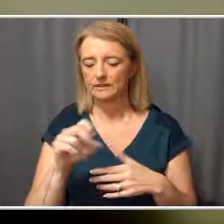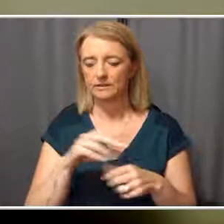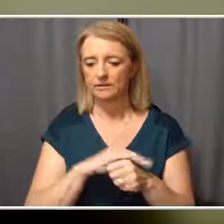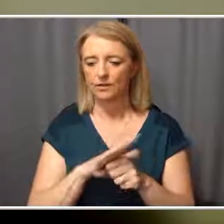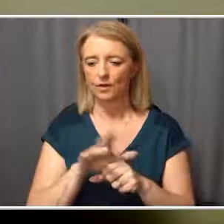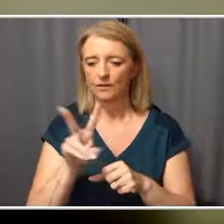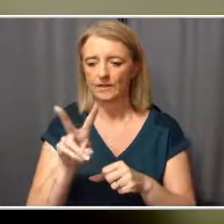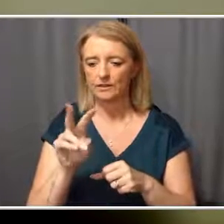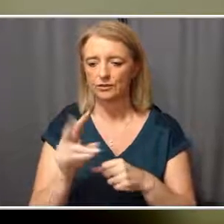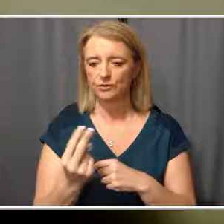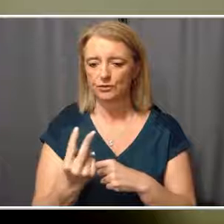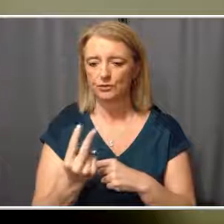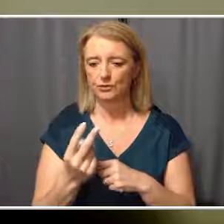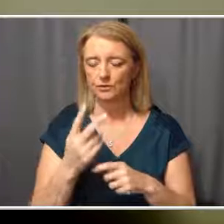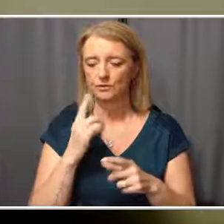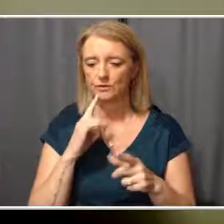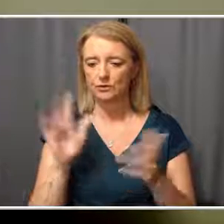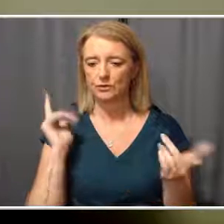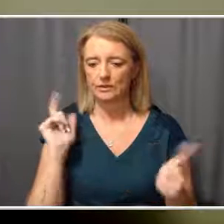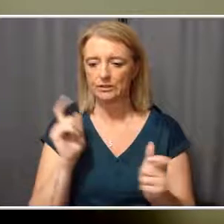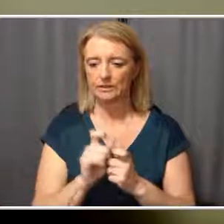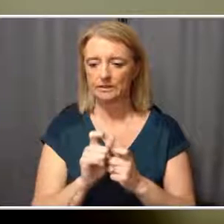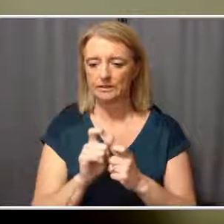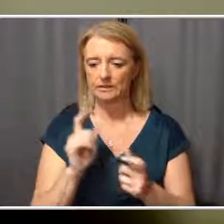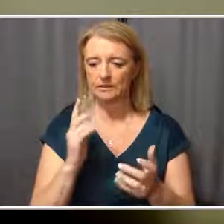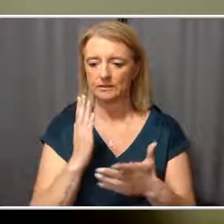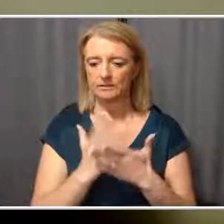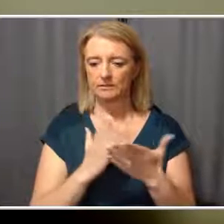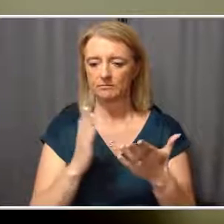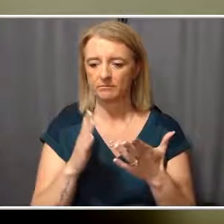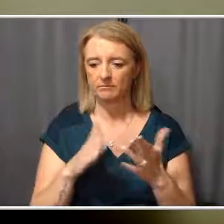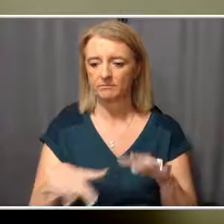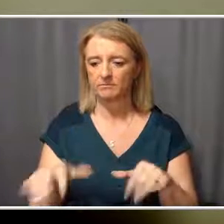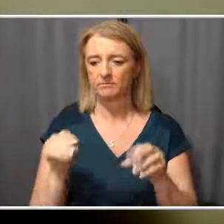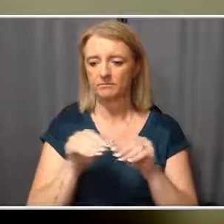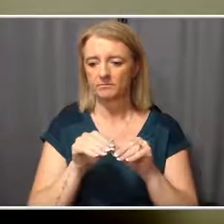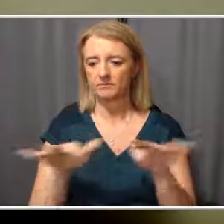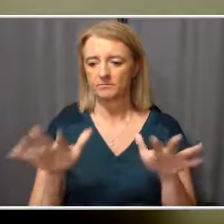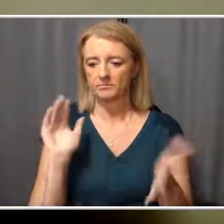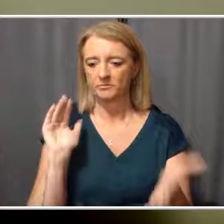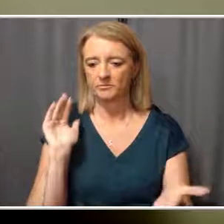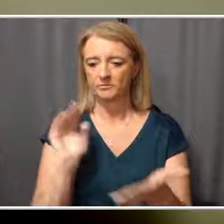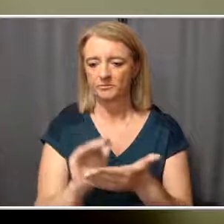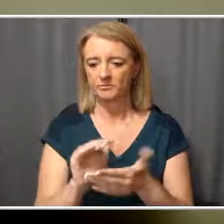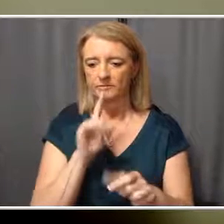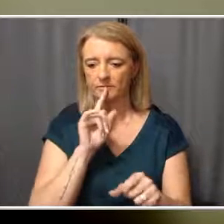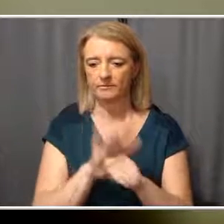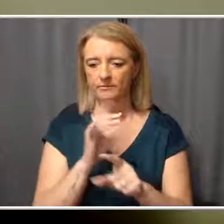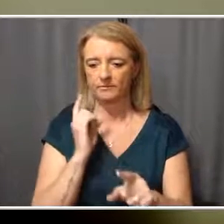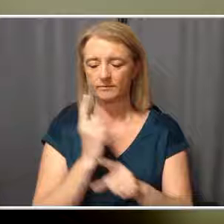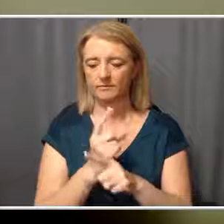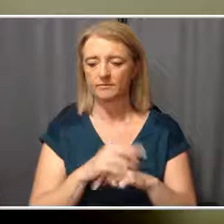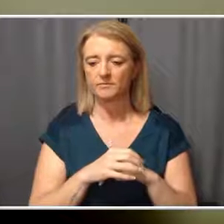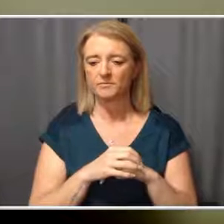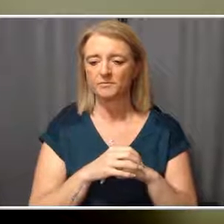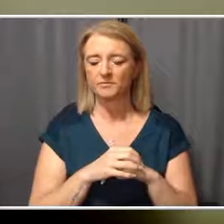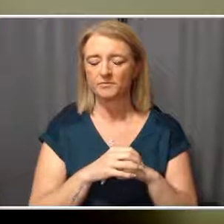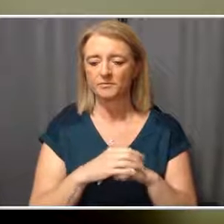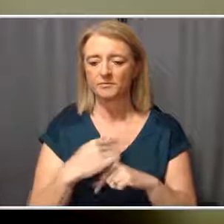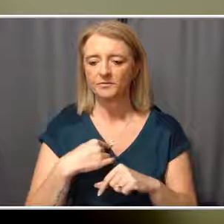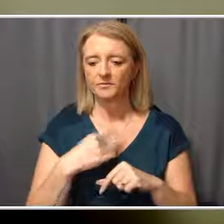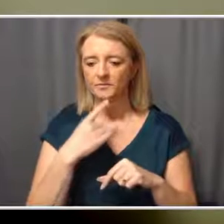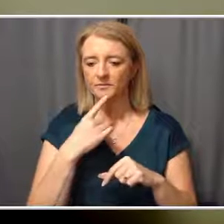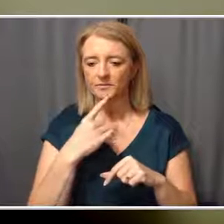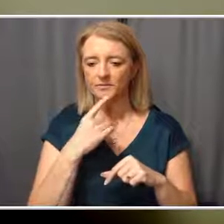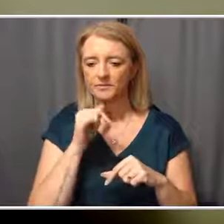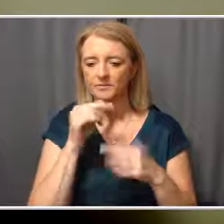strong in 2024. I was also going to say that, so thankful to work with you guys, and so